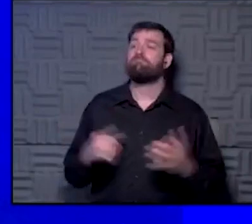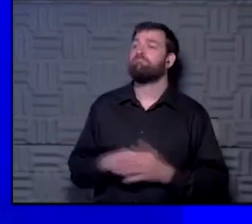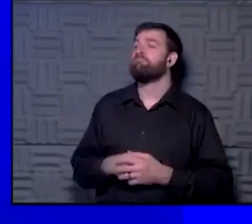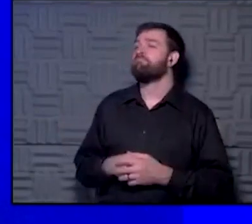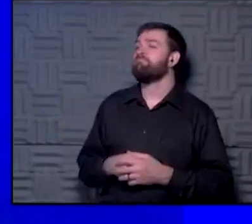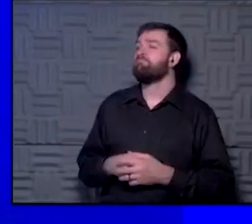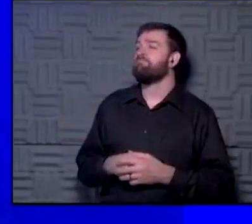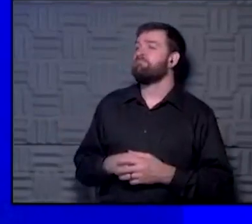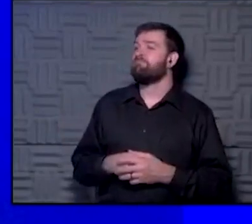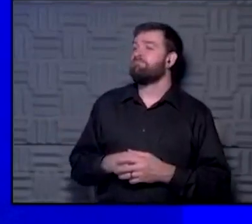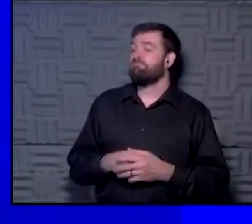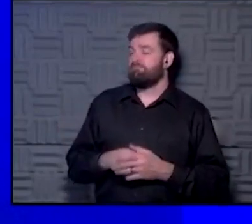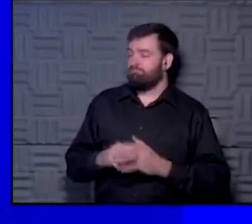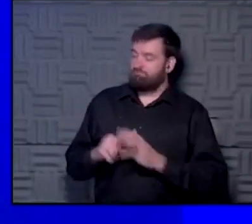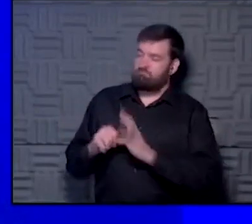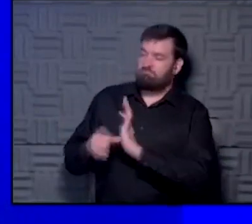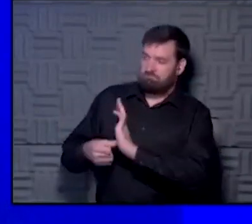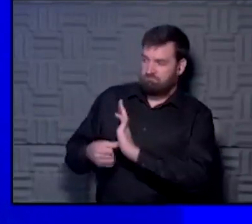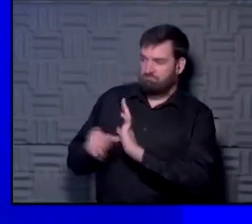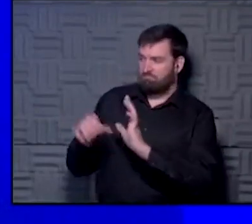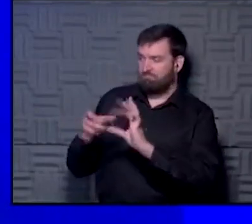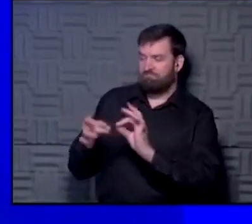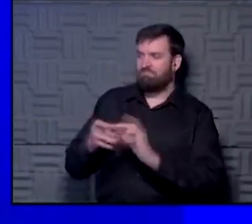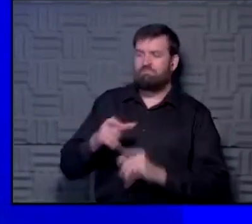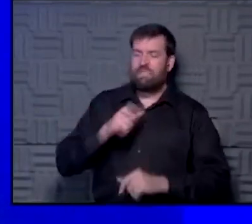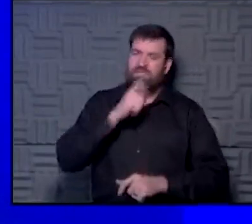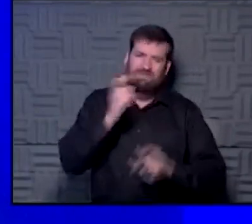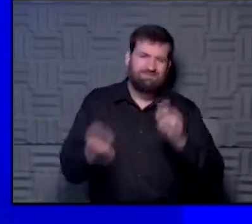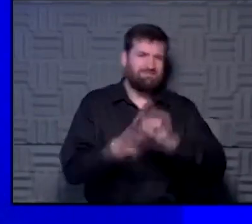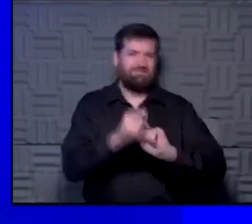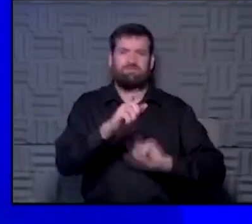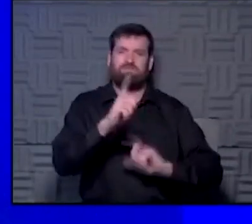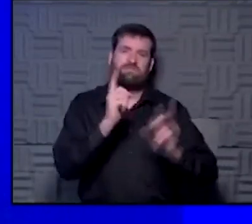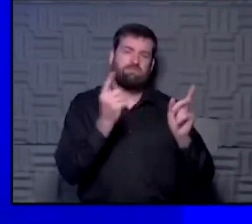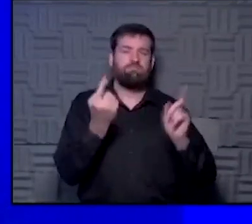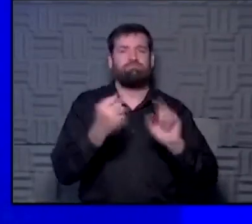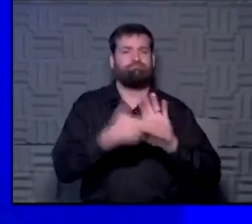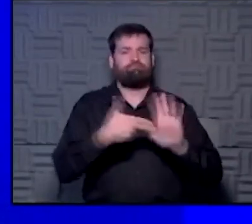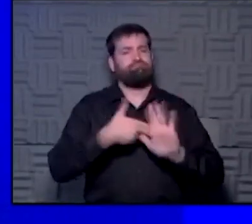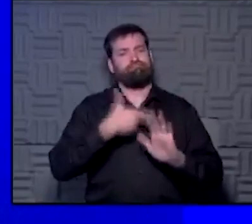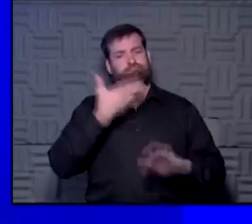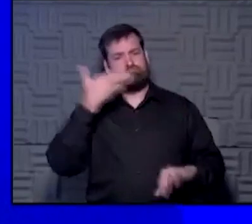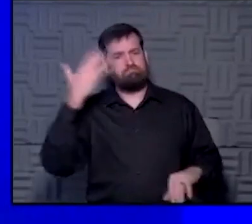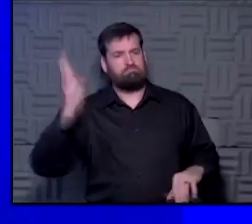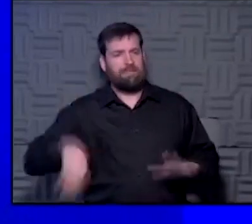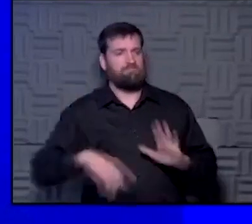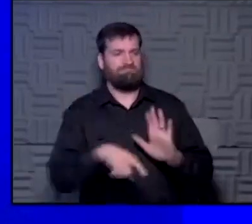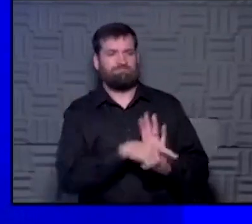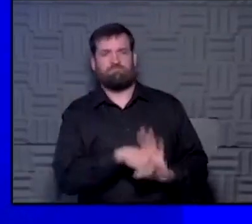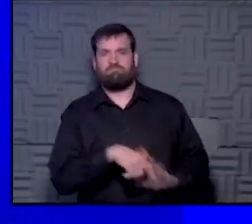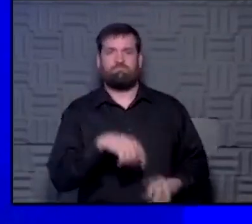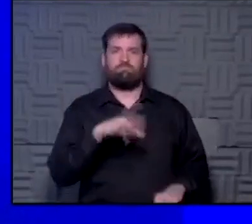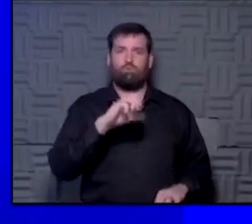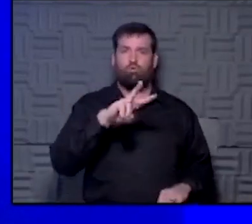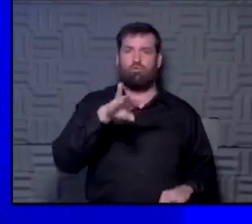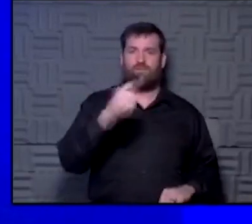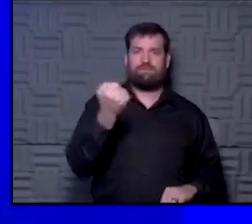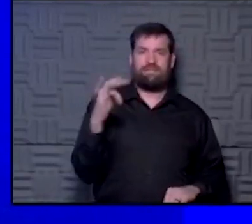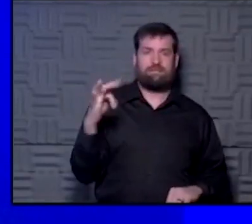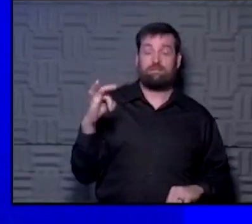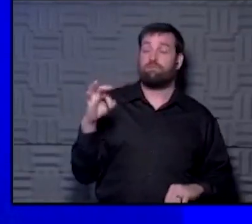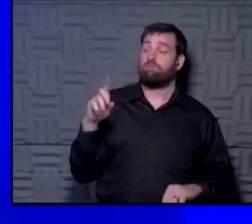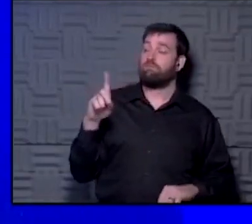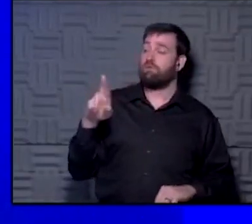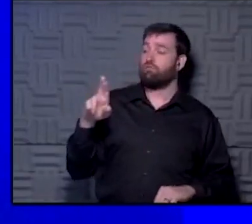Yeah, well, I mean, to echo what you said, it's not an indictment on anybody's lifestyle. There's no stigma about COVID-19. As Dr. Lisbon